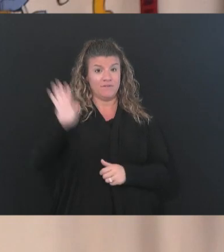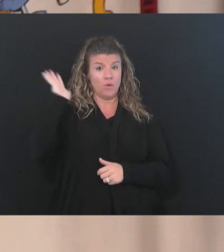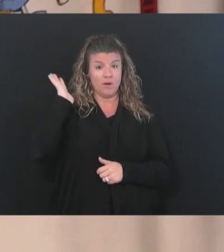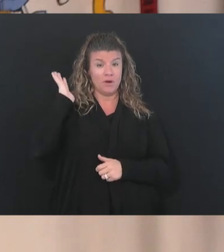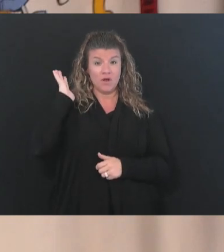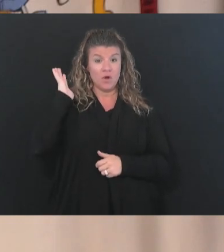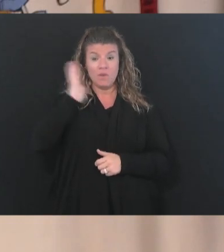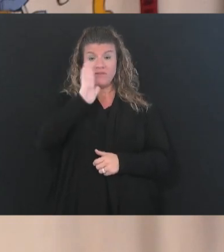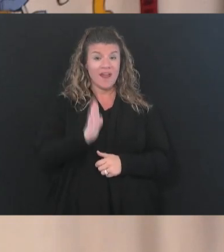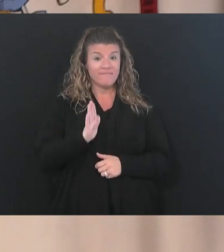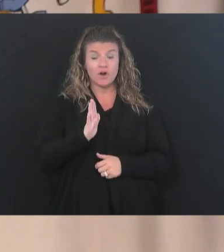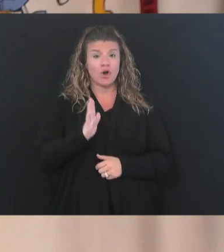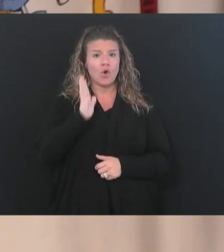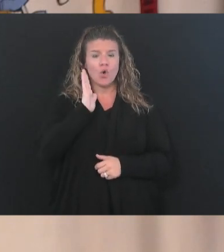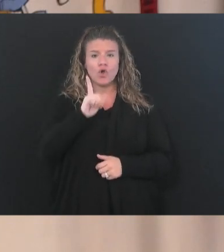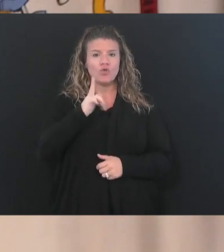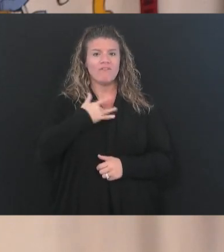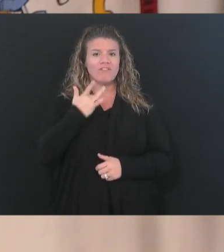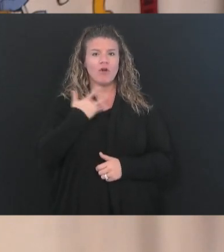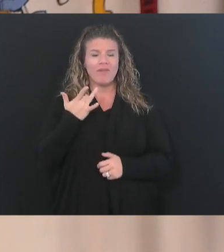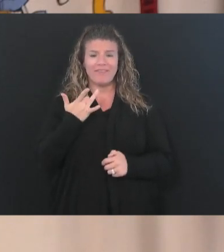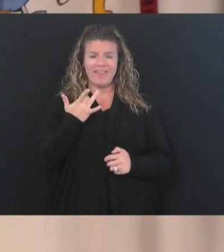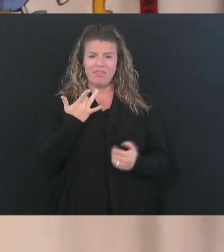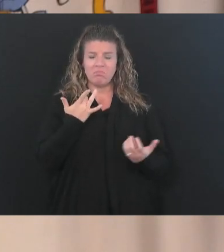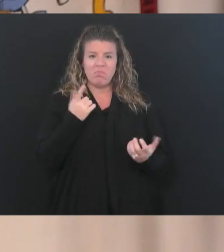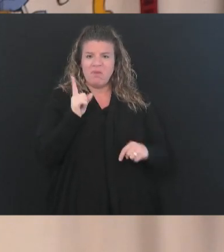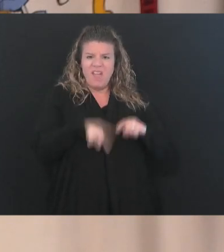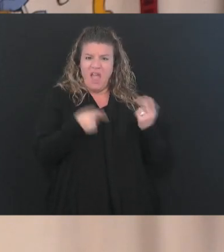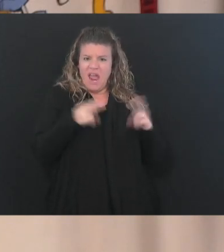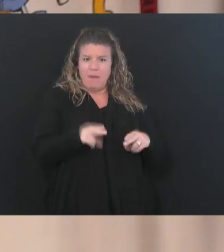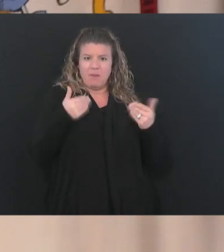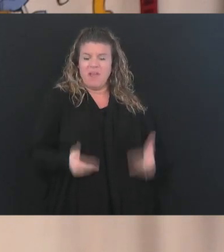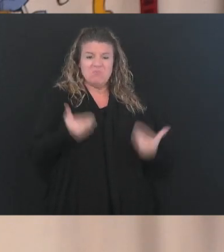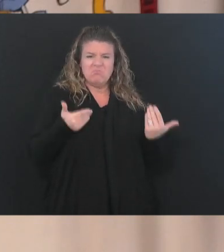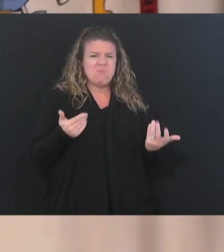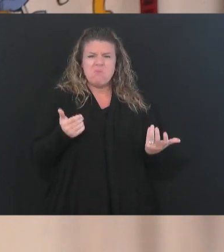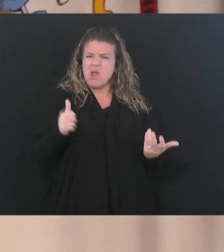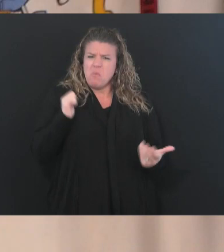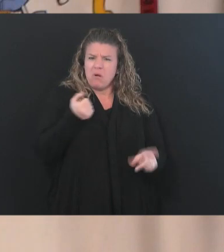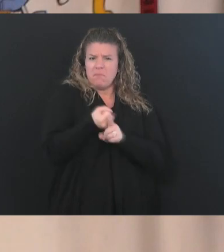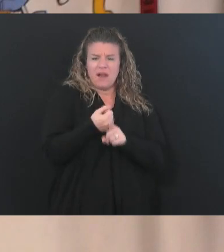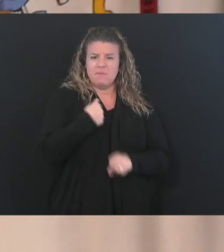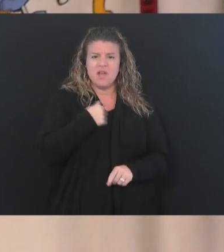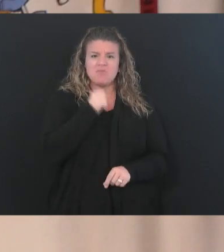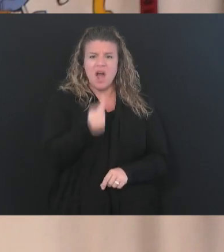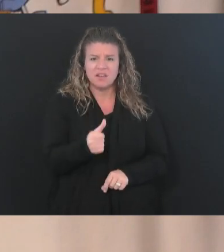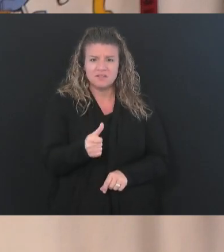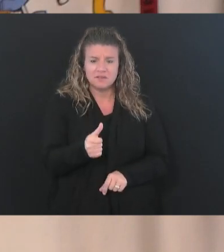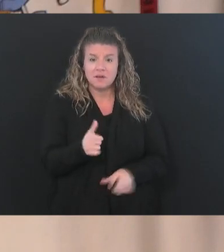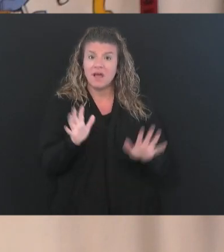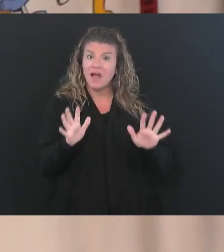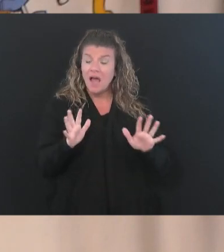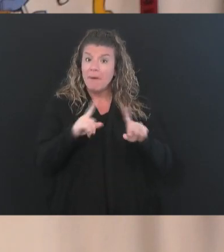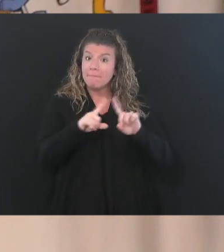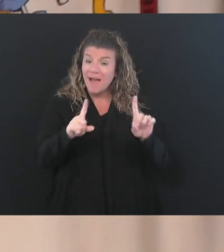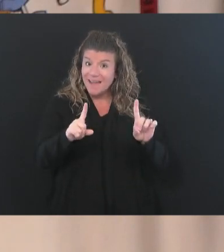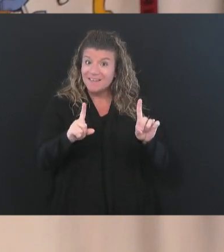to think, well, it can't happen to me. This isn't going to happen to me. But